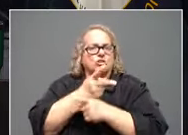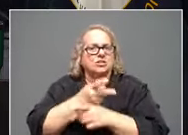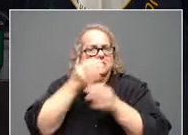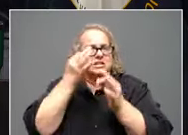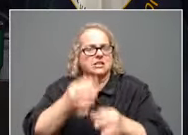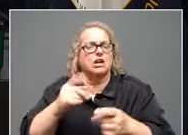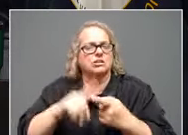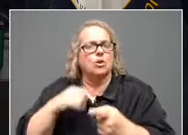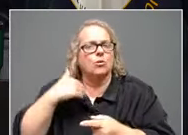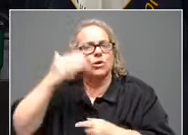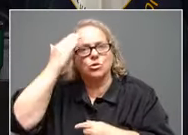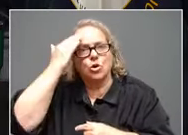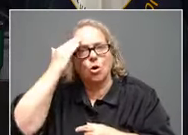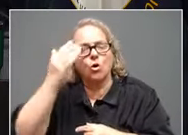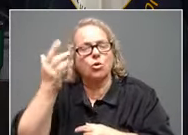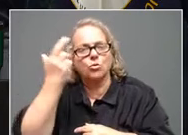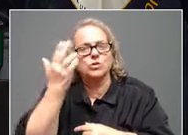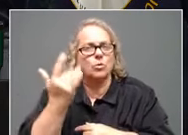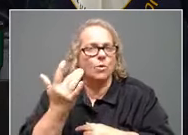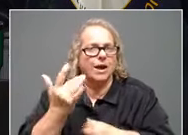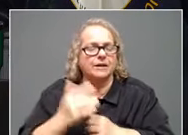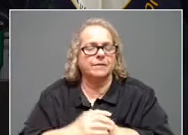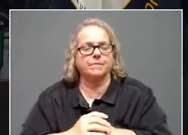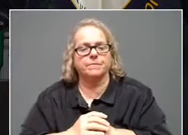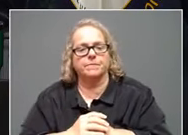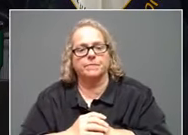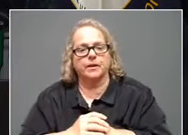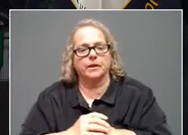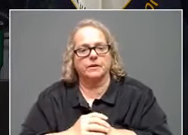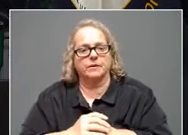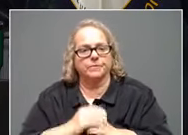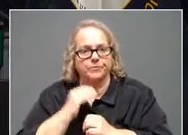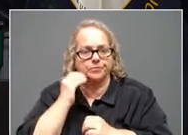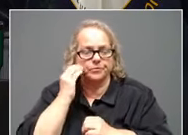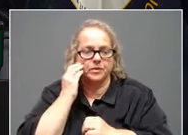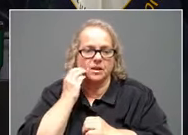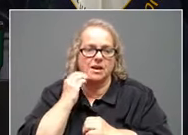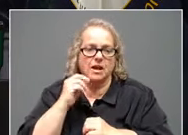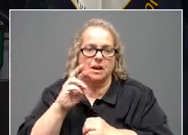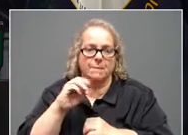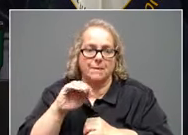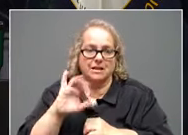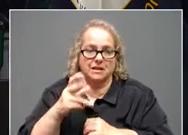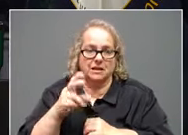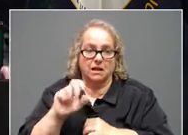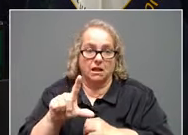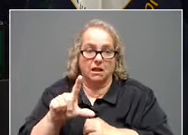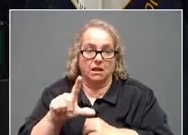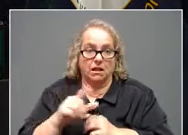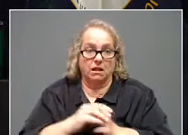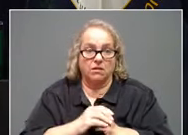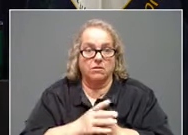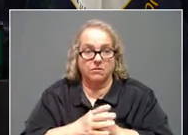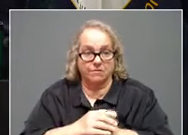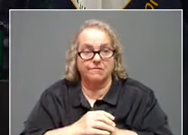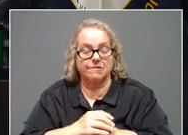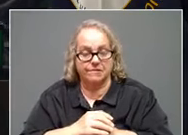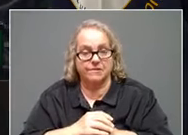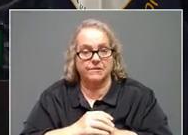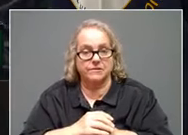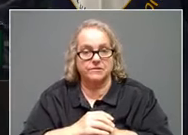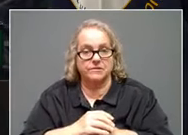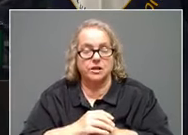until we truly know the why. Let's see. Do we have Michael Cadigan? Yeah, Michael. So with